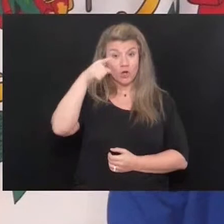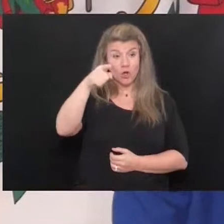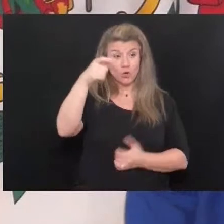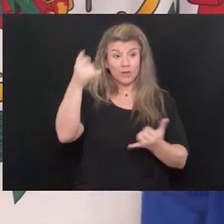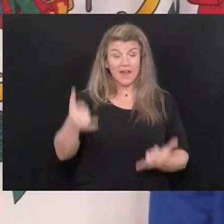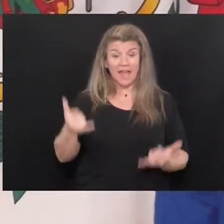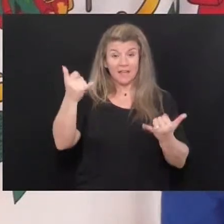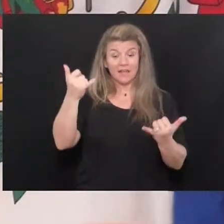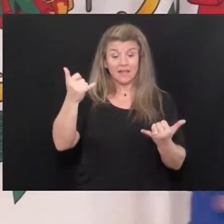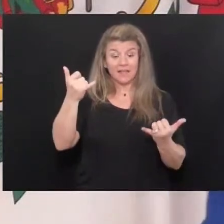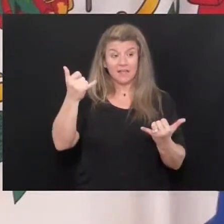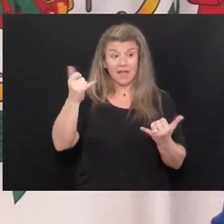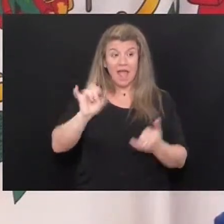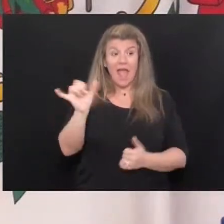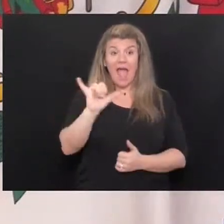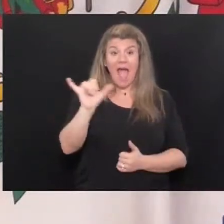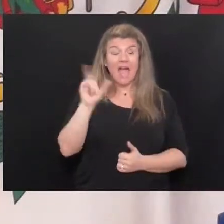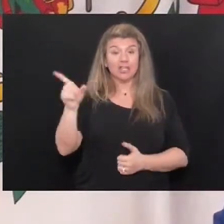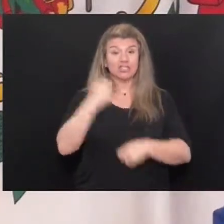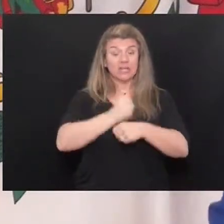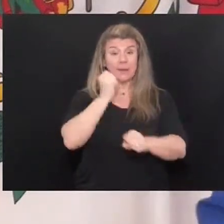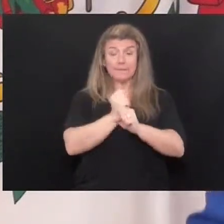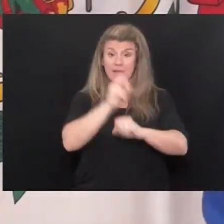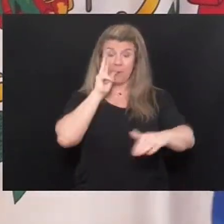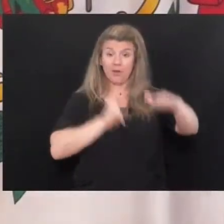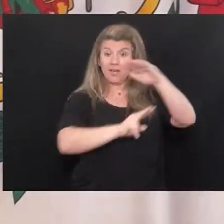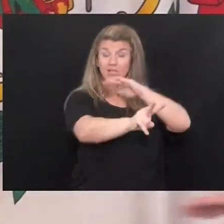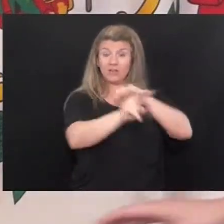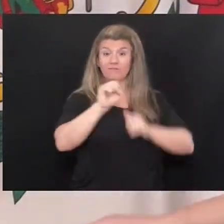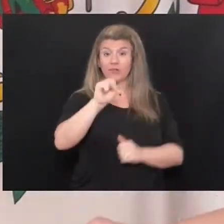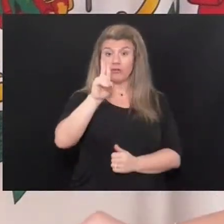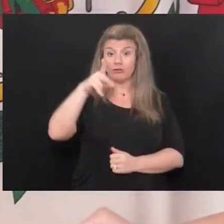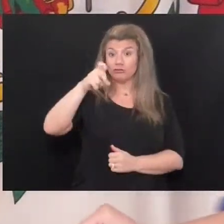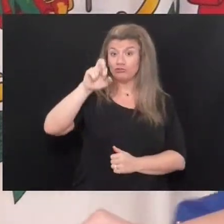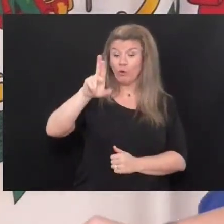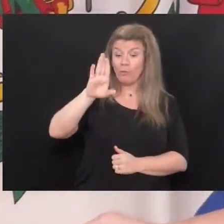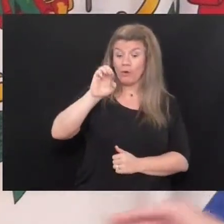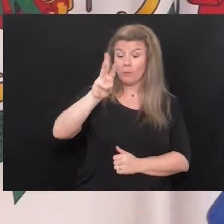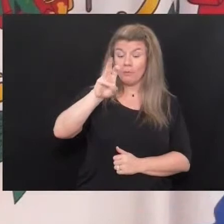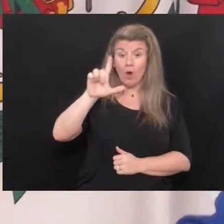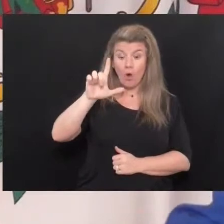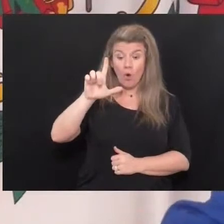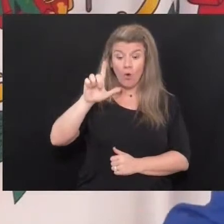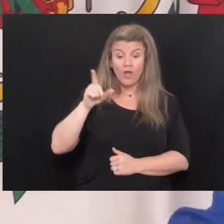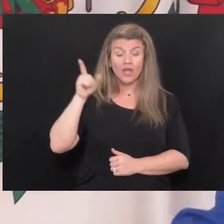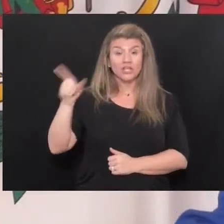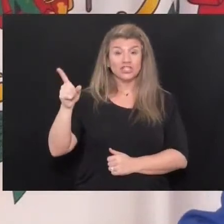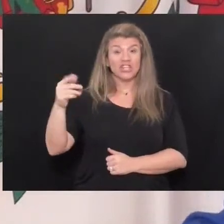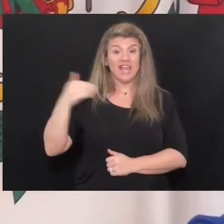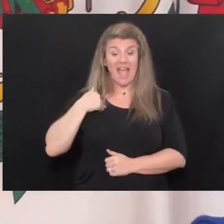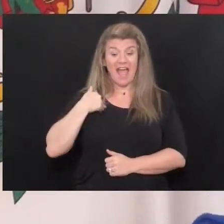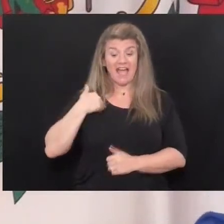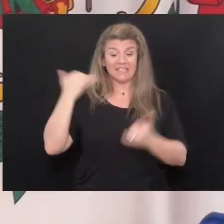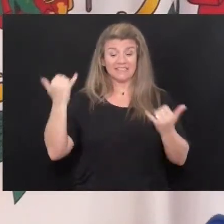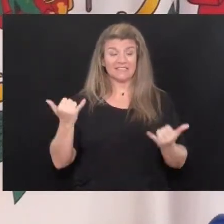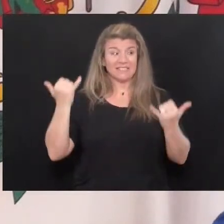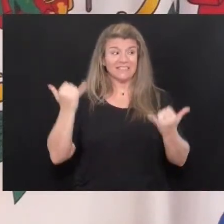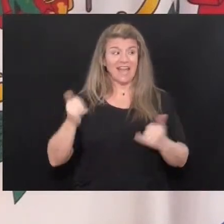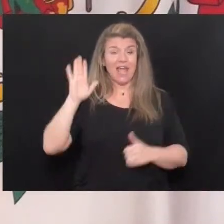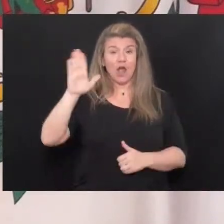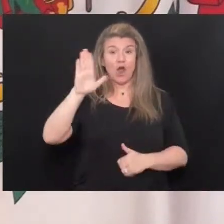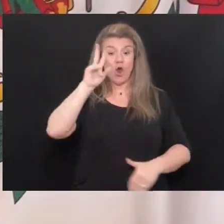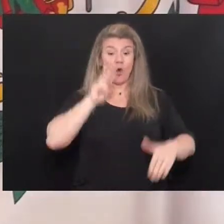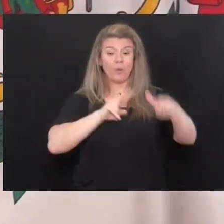today, as she made the prediction on the Super Bowl, she's got for you today her prediction